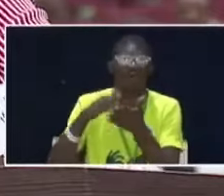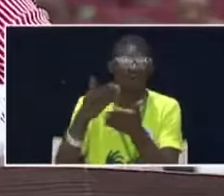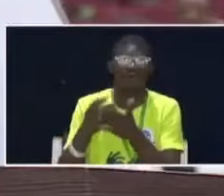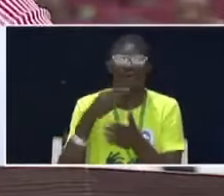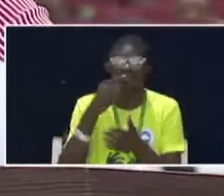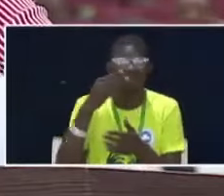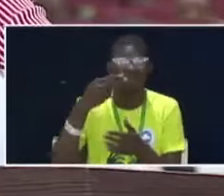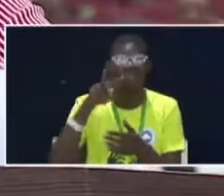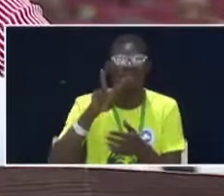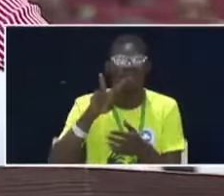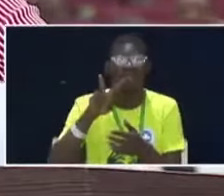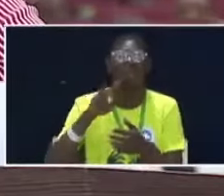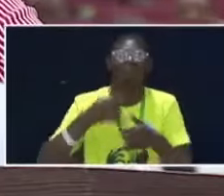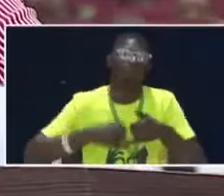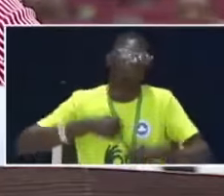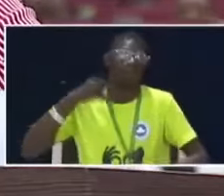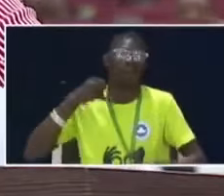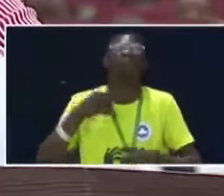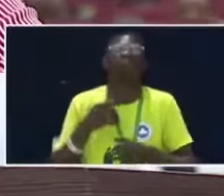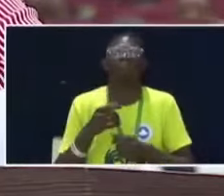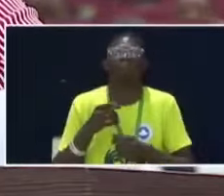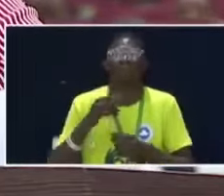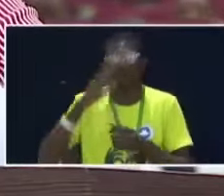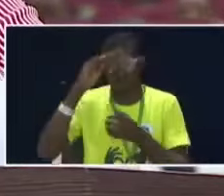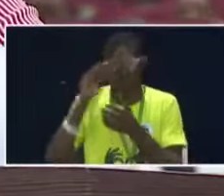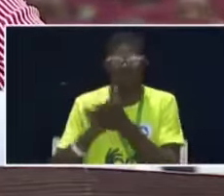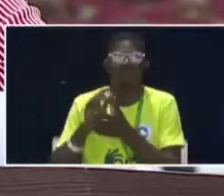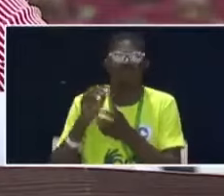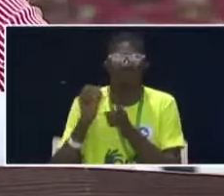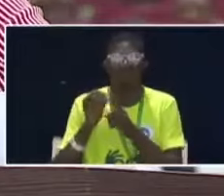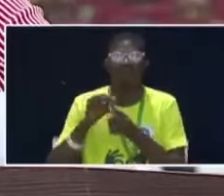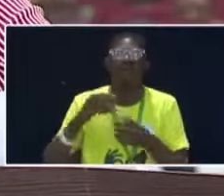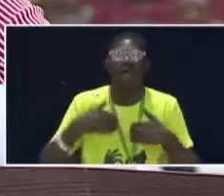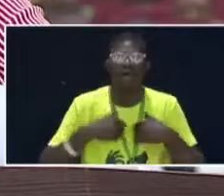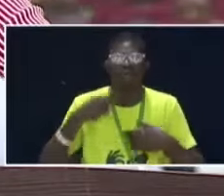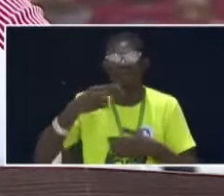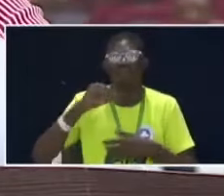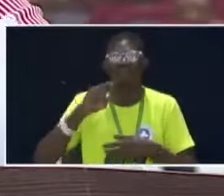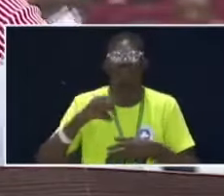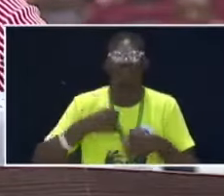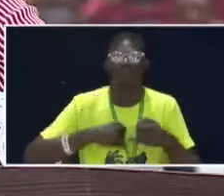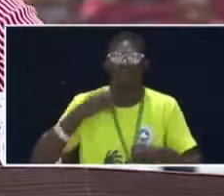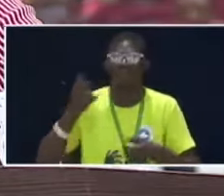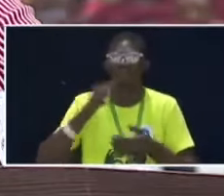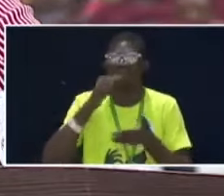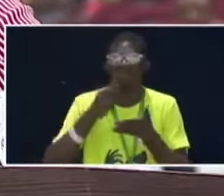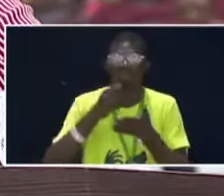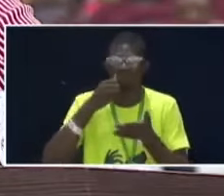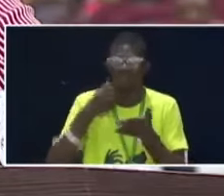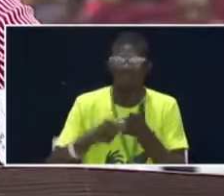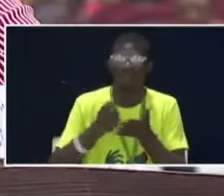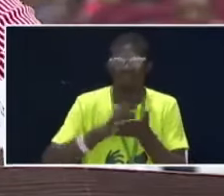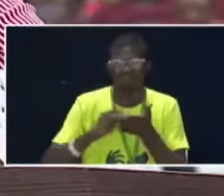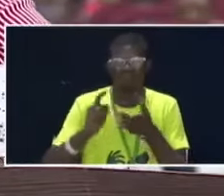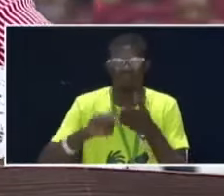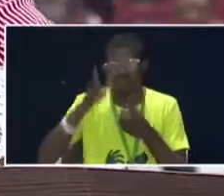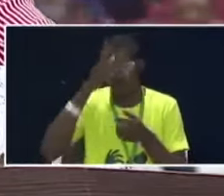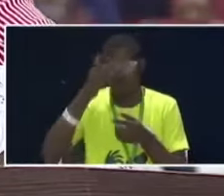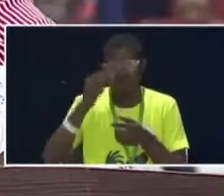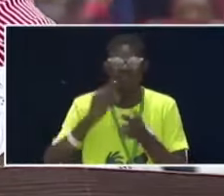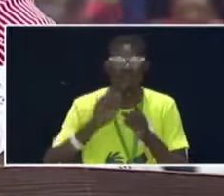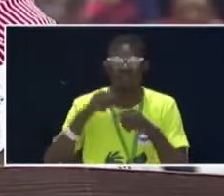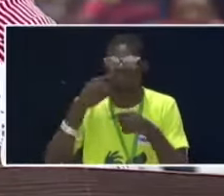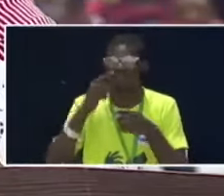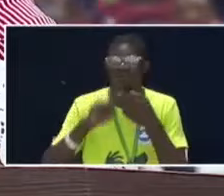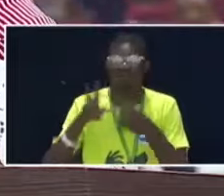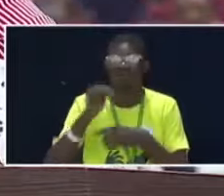2020. Her husband was also confirmed positive. They wrote a letter to Daddy Gio, and he responded to